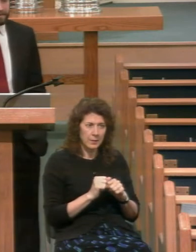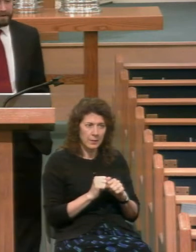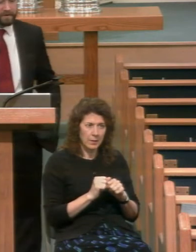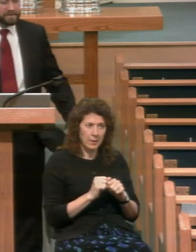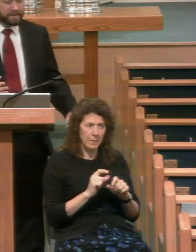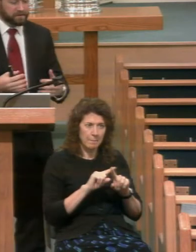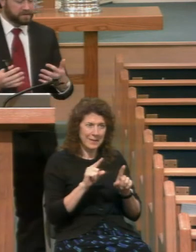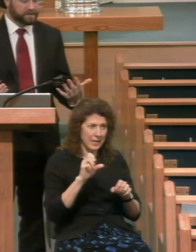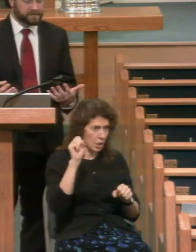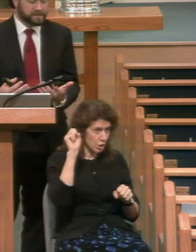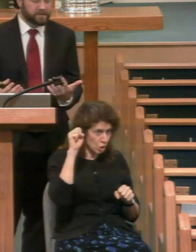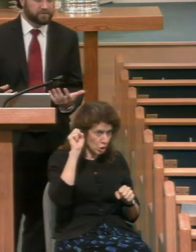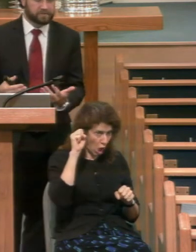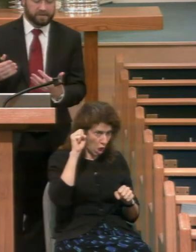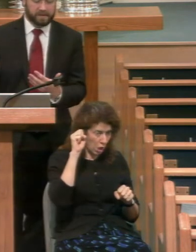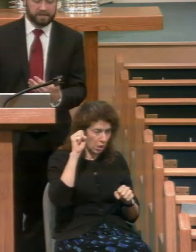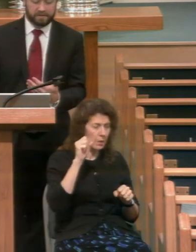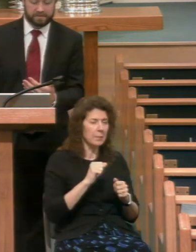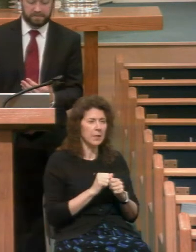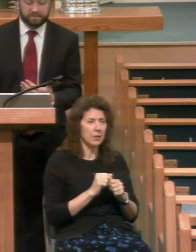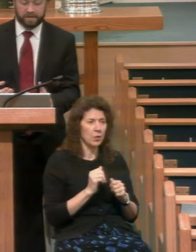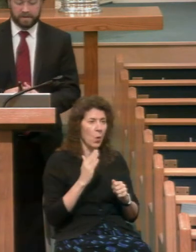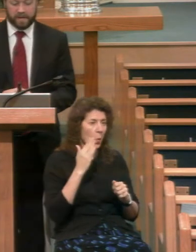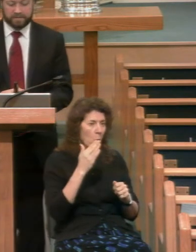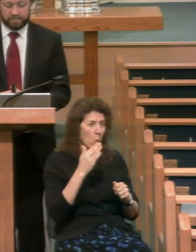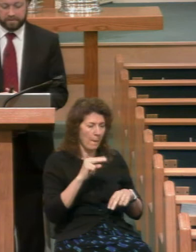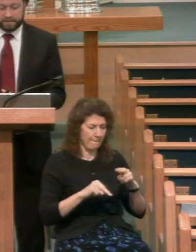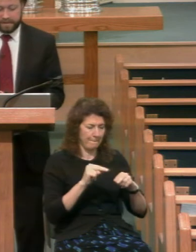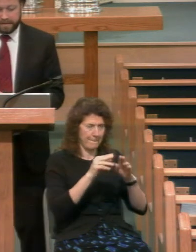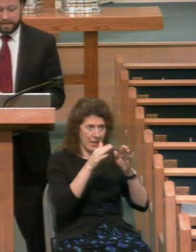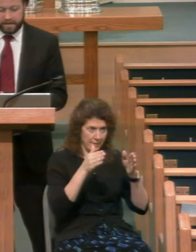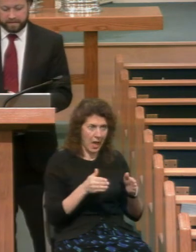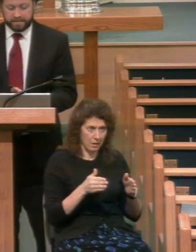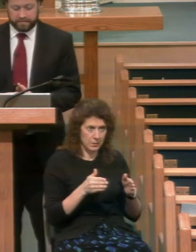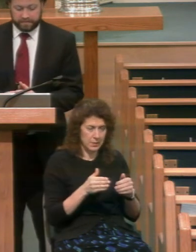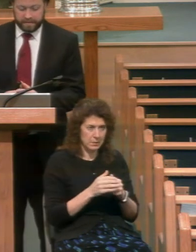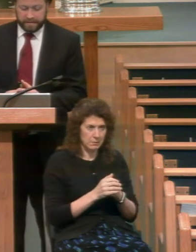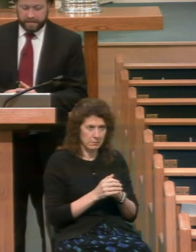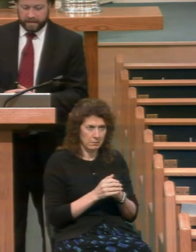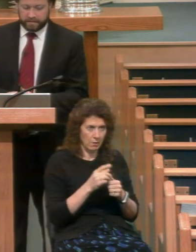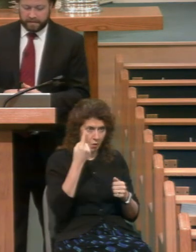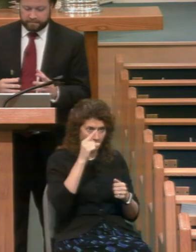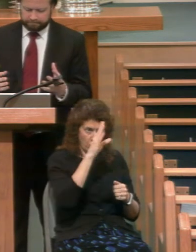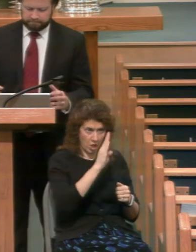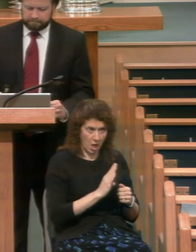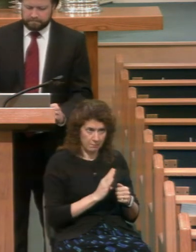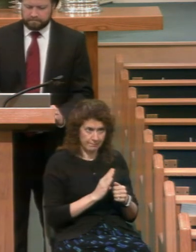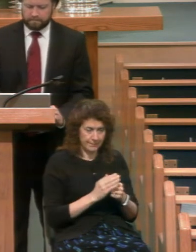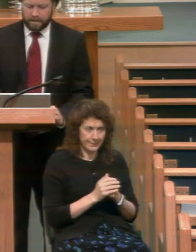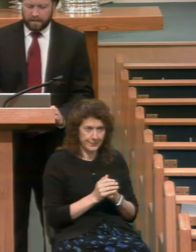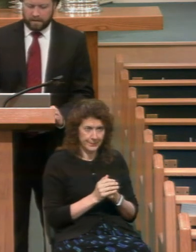Solomon's recognizing here in this context that he couldn't, but they continued to do and to build the temple. And